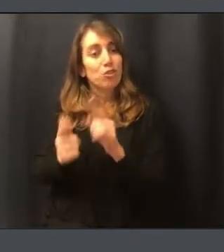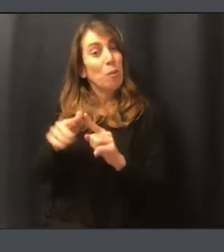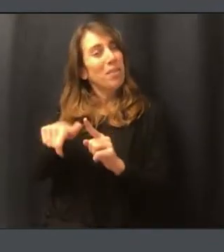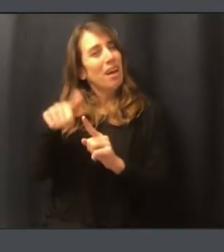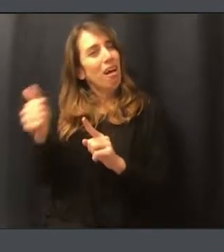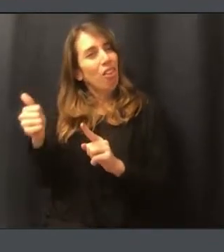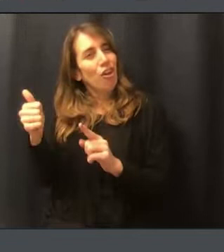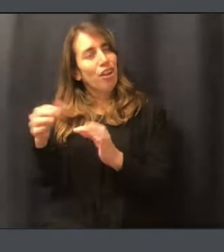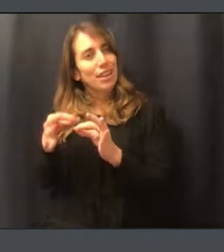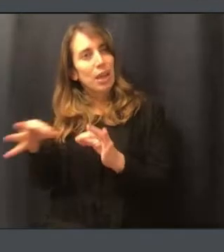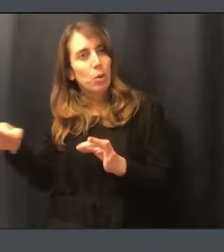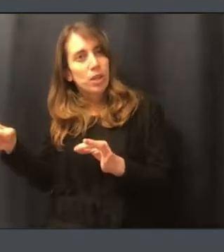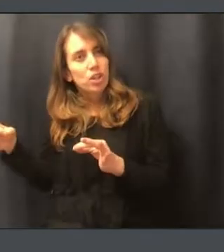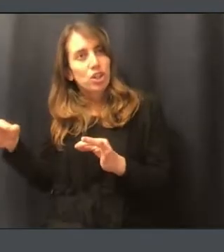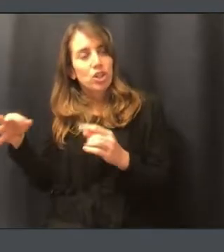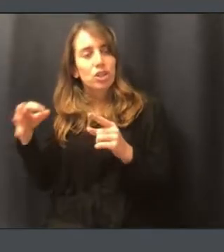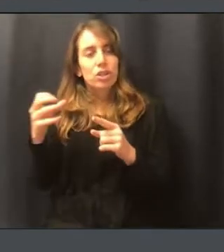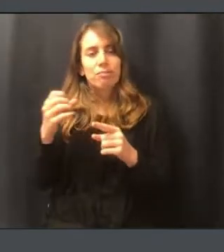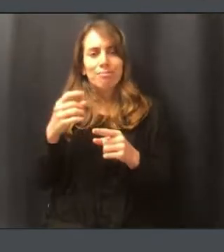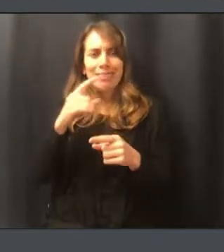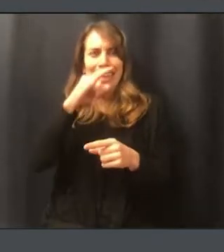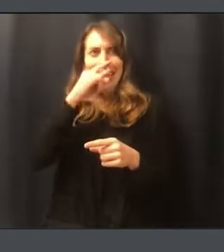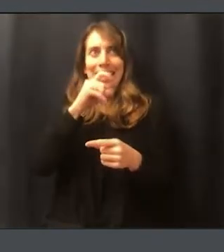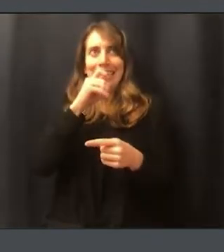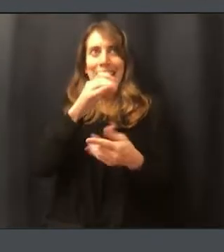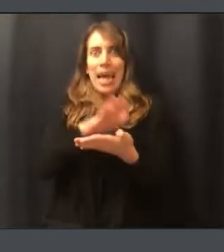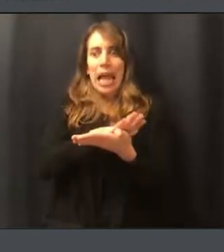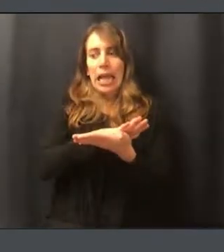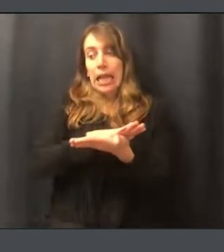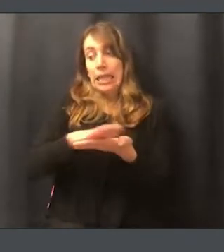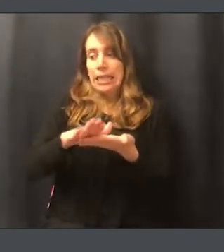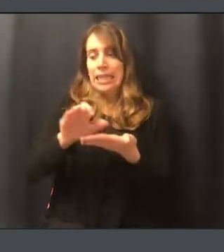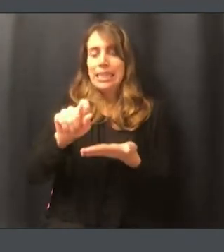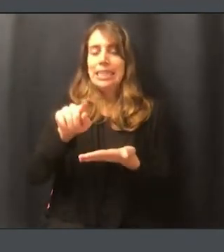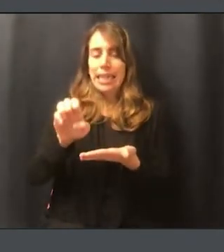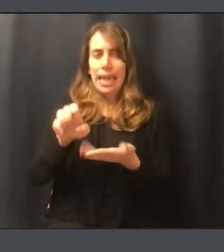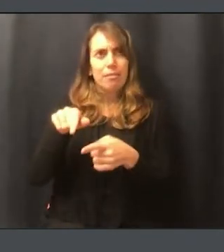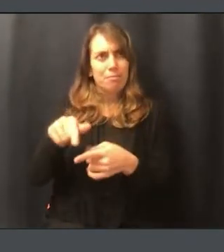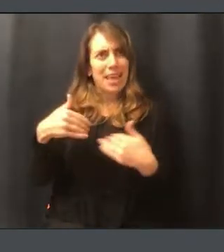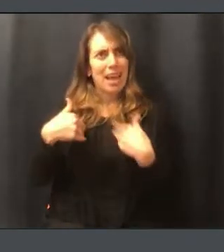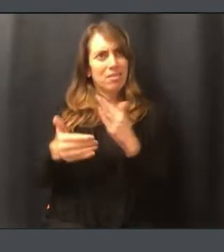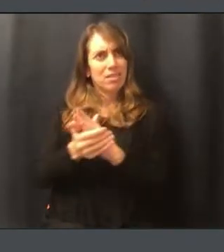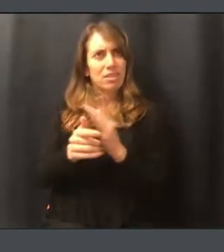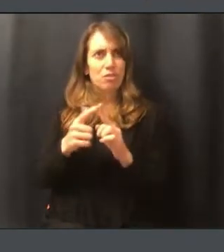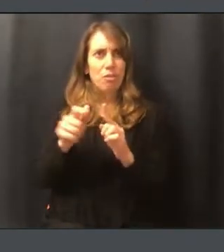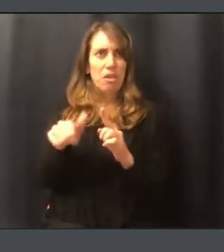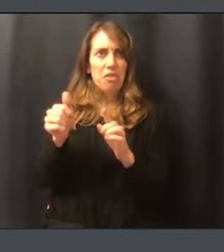basically but the kid's not a clean slate, right? The kid definitely has skills in the other language.